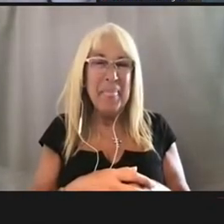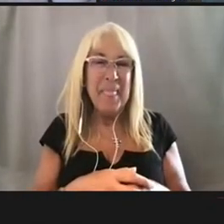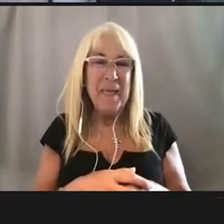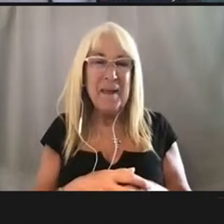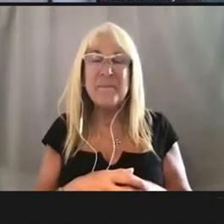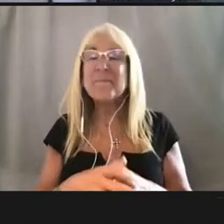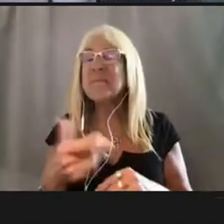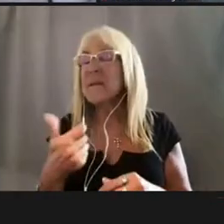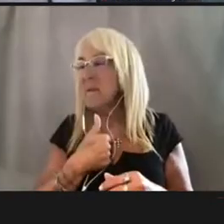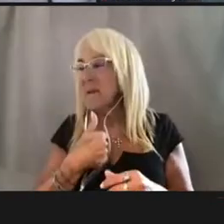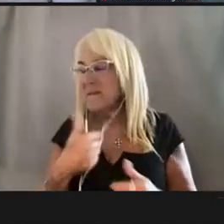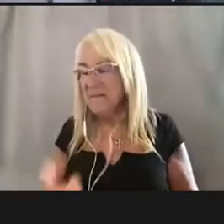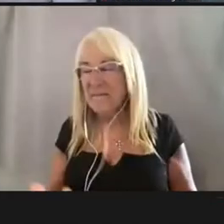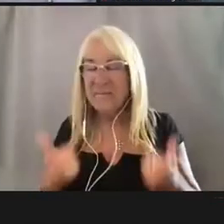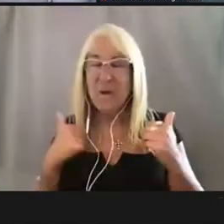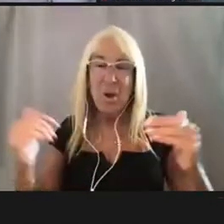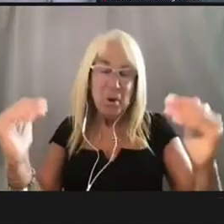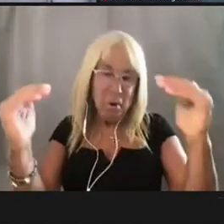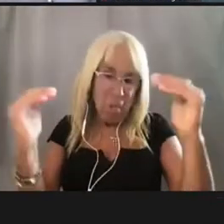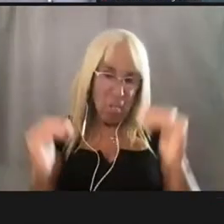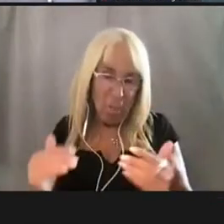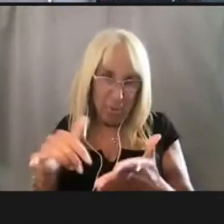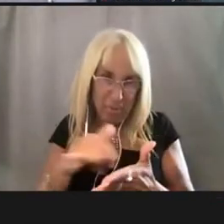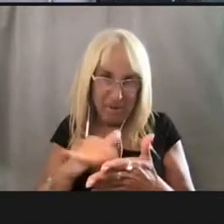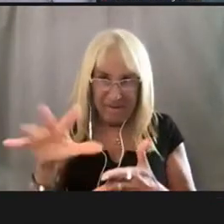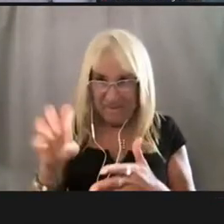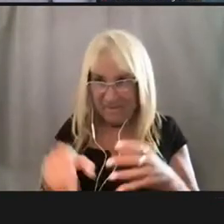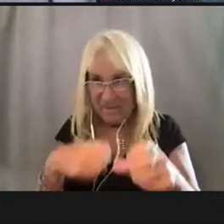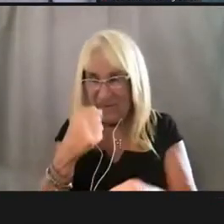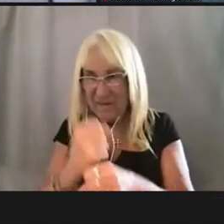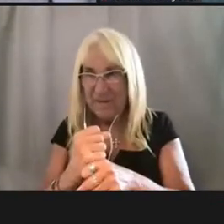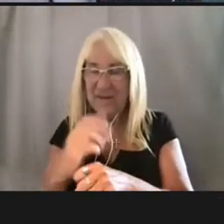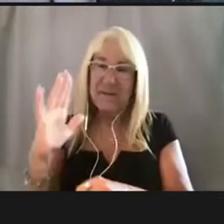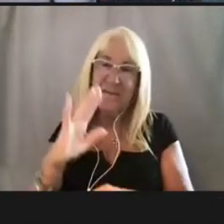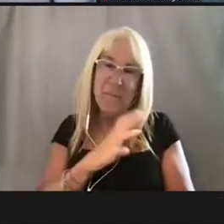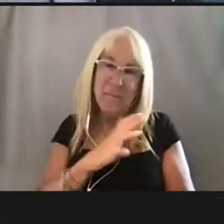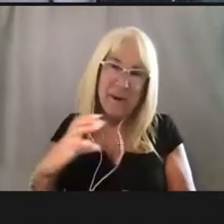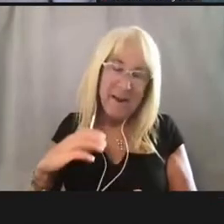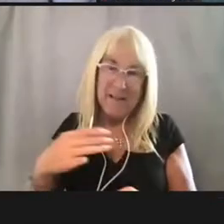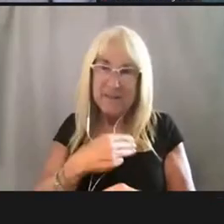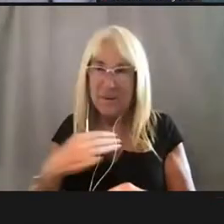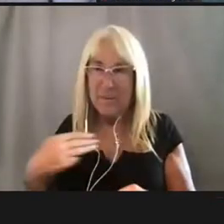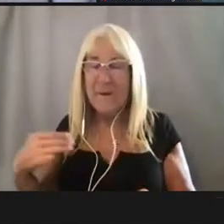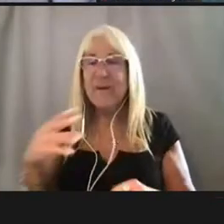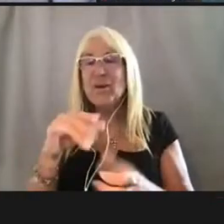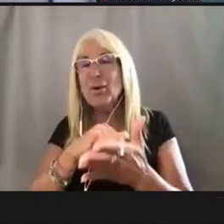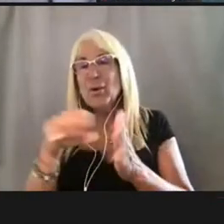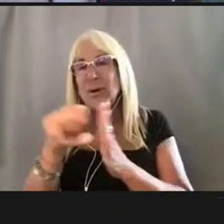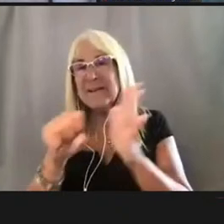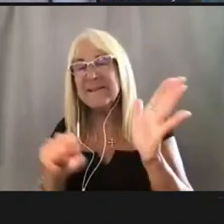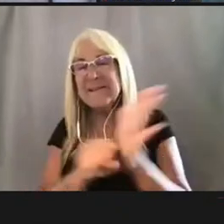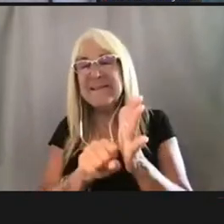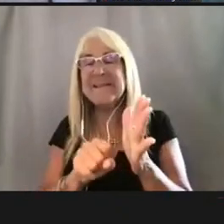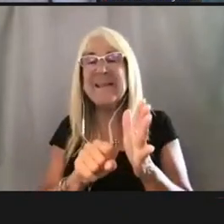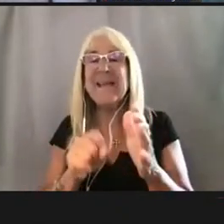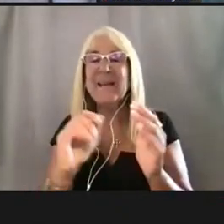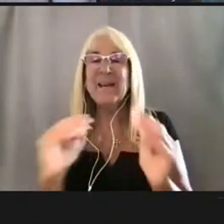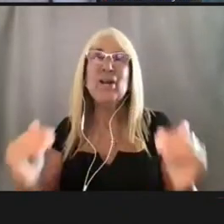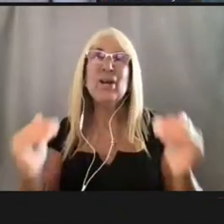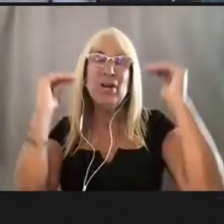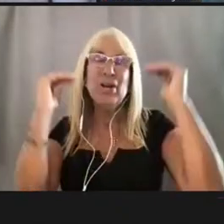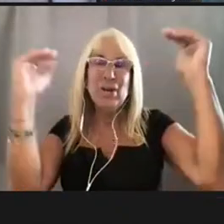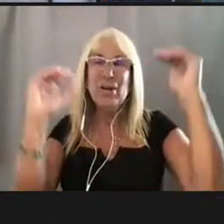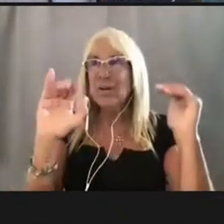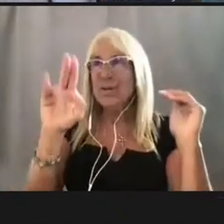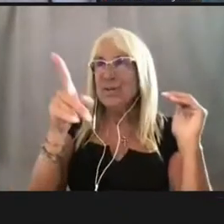I've been a resident of lower Manhattan for over 50 years I'm a former council member and a former New York state supreme court judge um